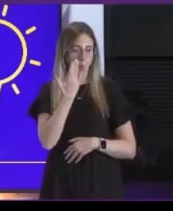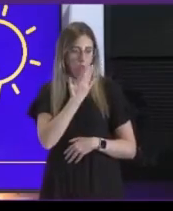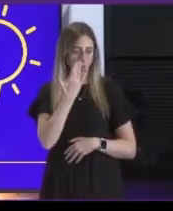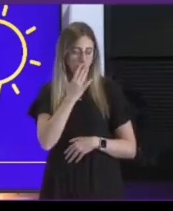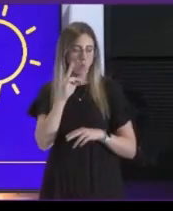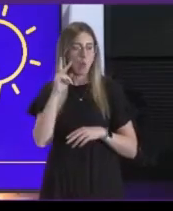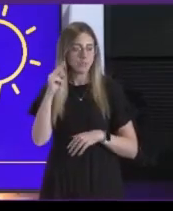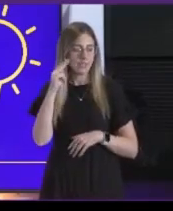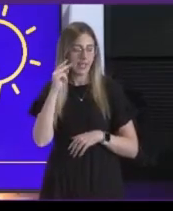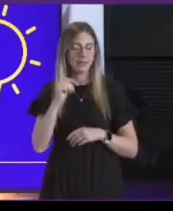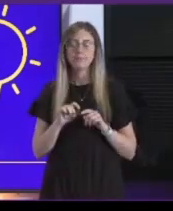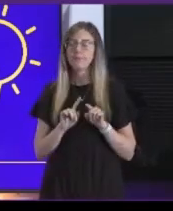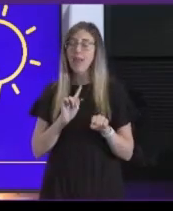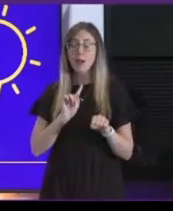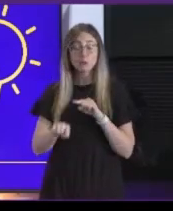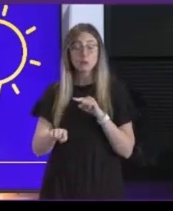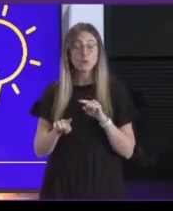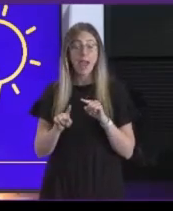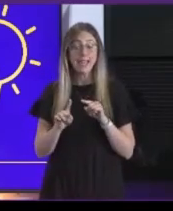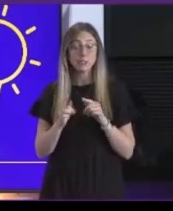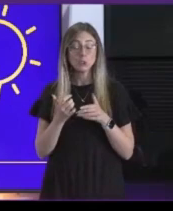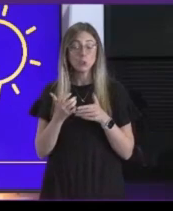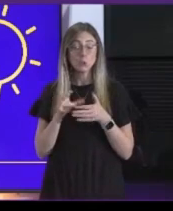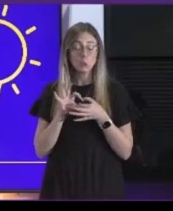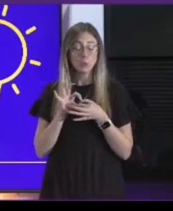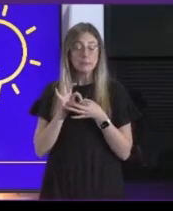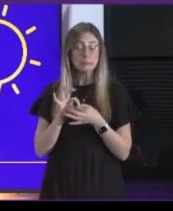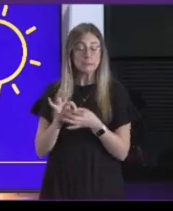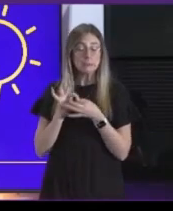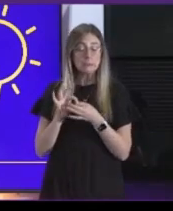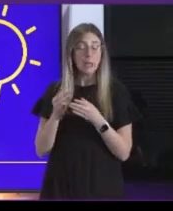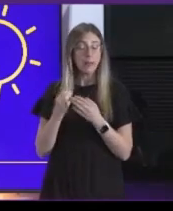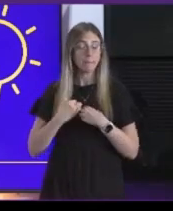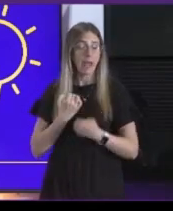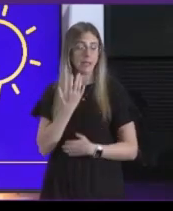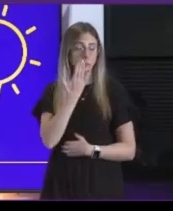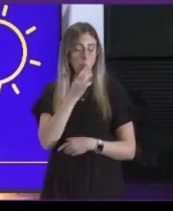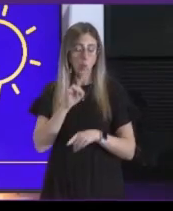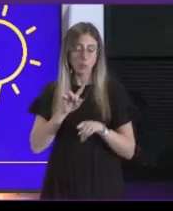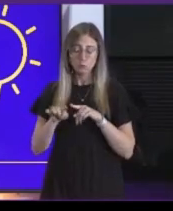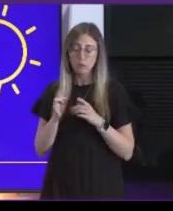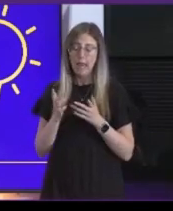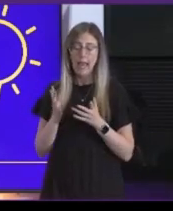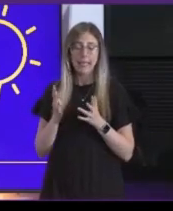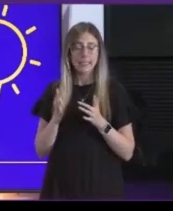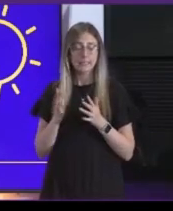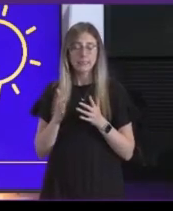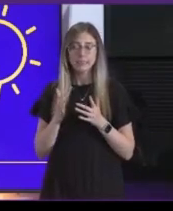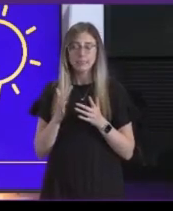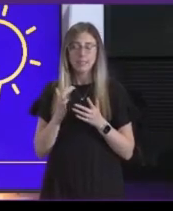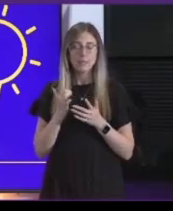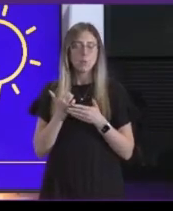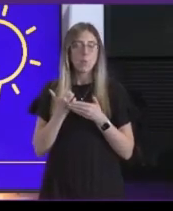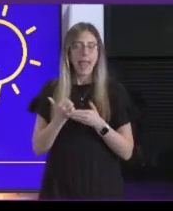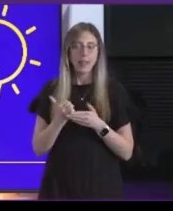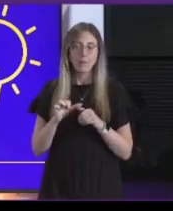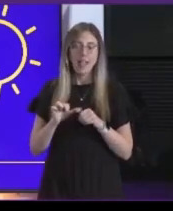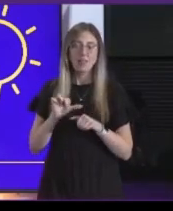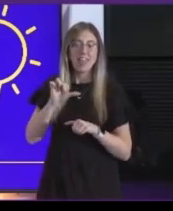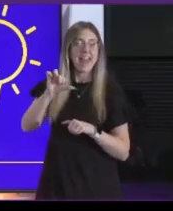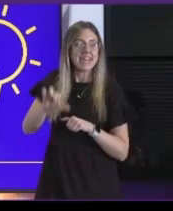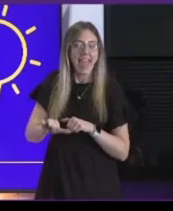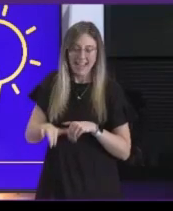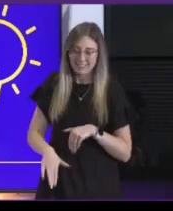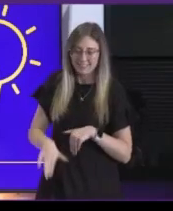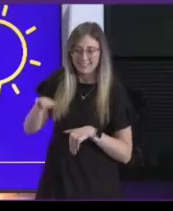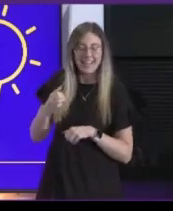to work with my school, where I'm a chair of governors, in helping our next generation that are coming